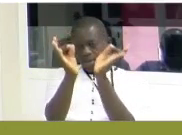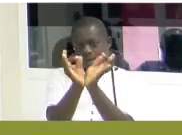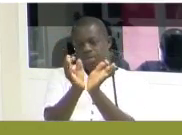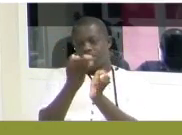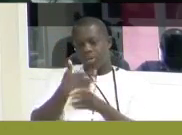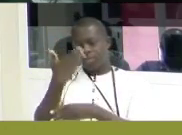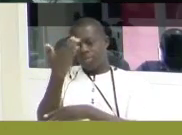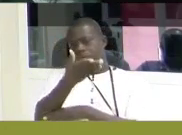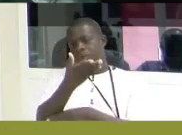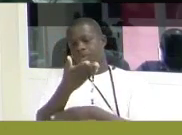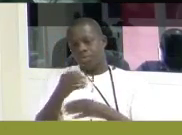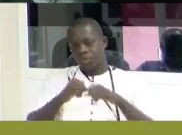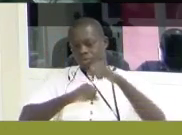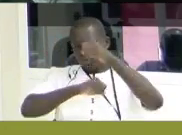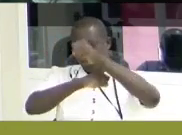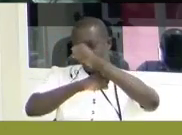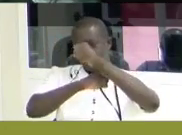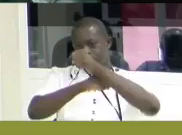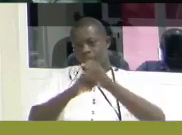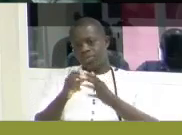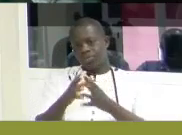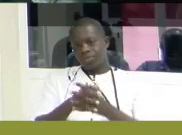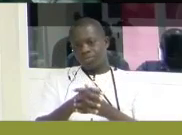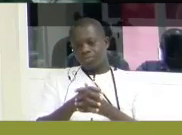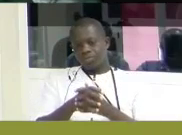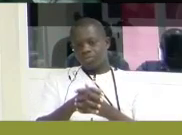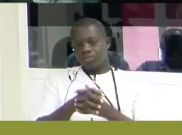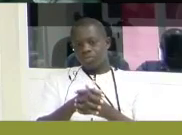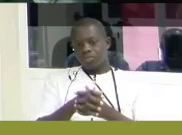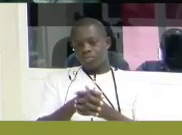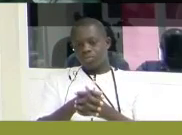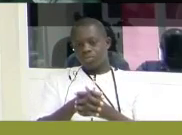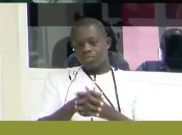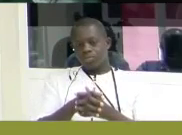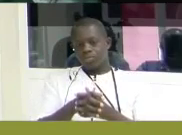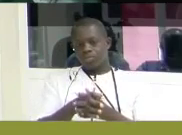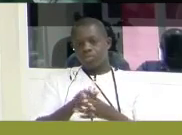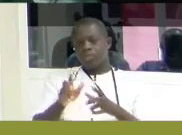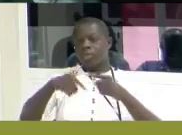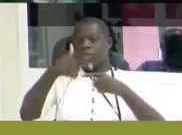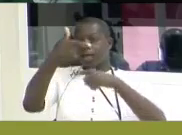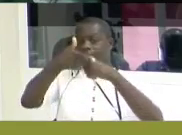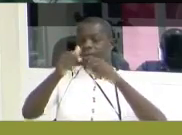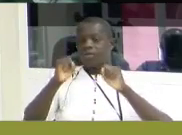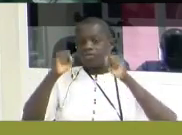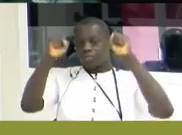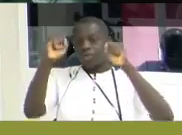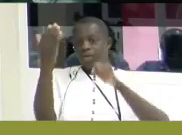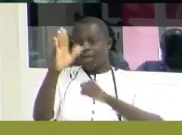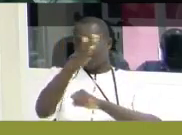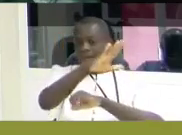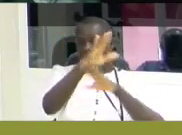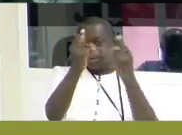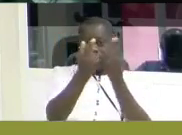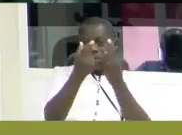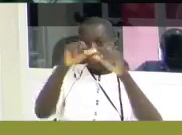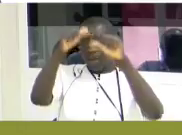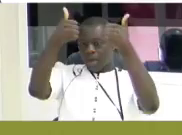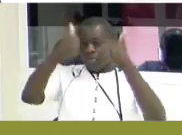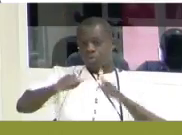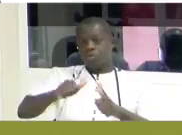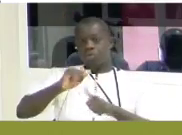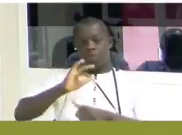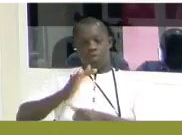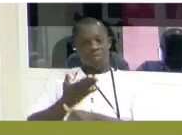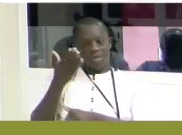Immediately after the procession, which you've mentioned, did anything happen to Ndai Tafa? After the procession,